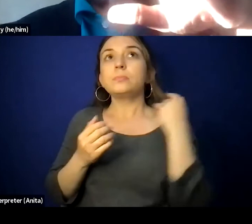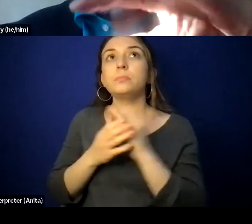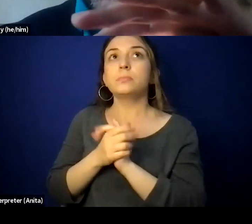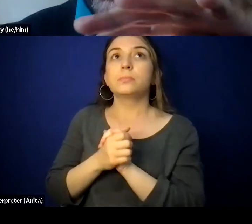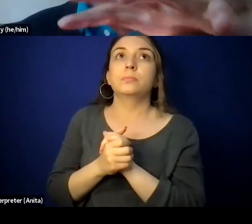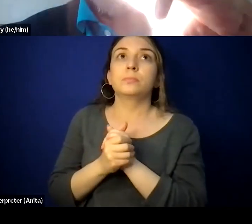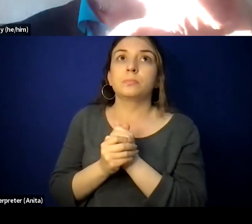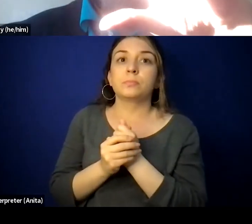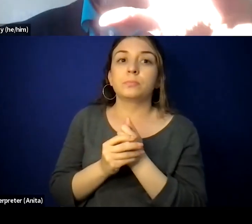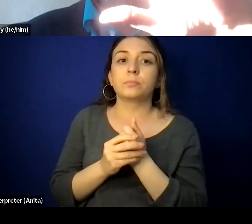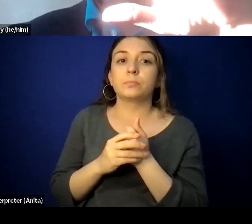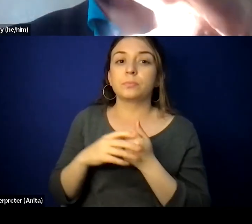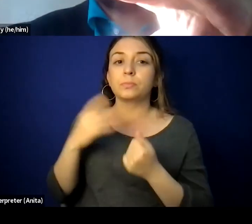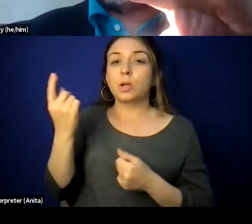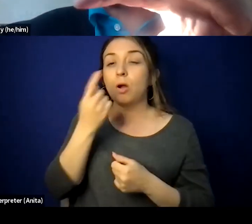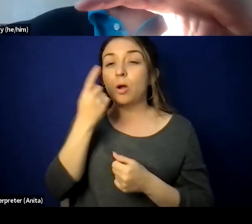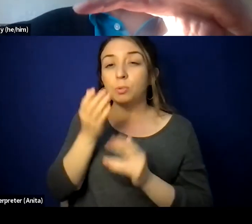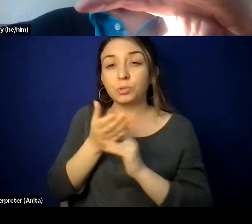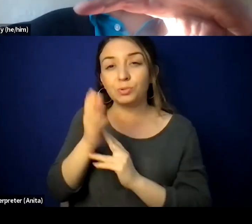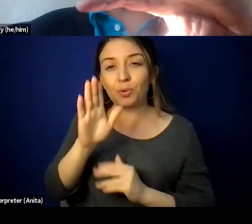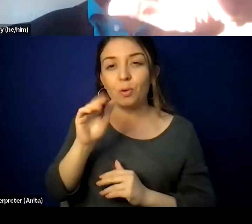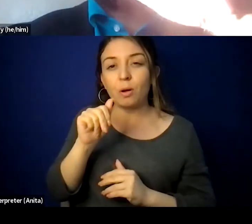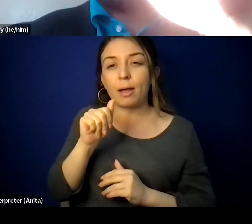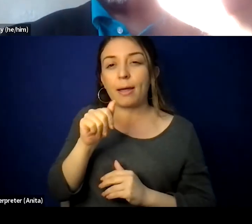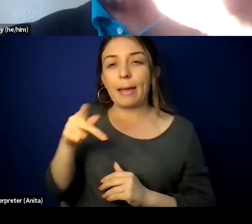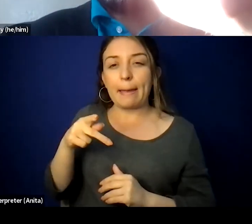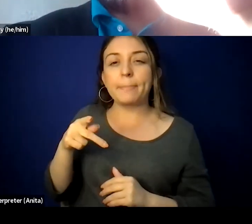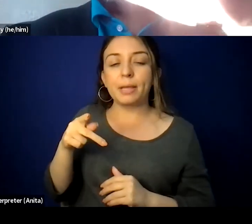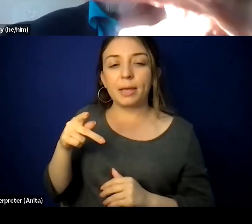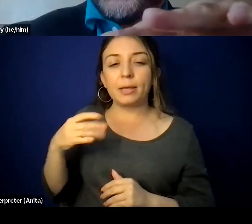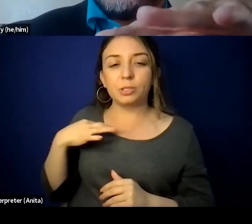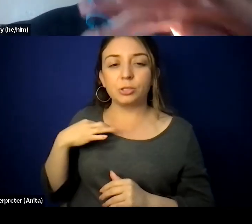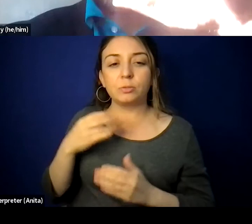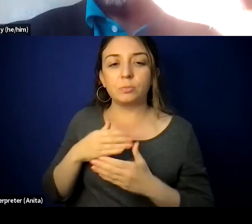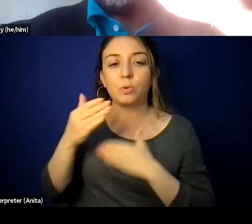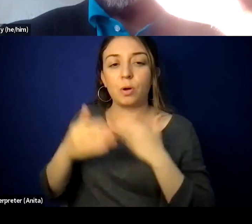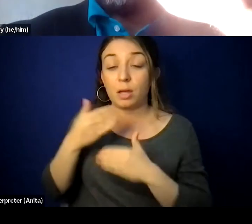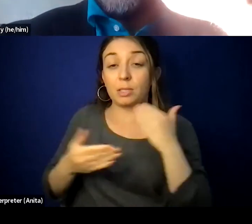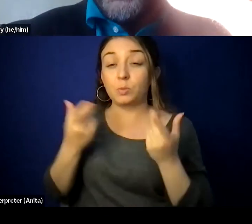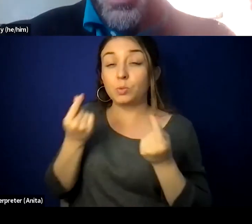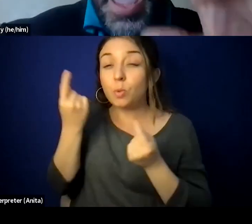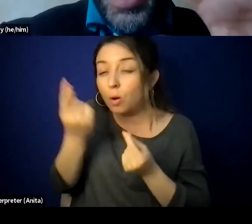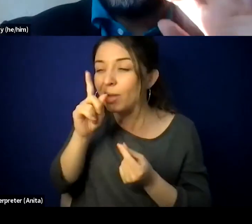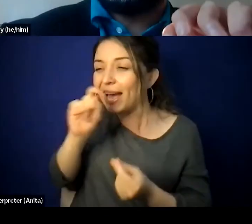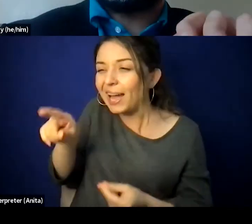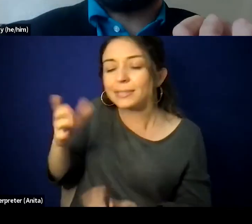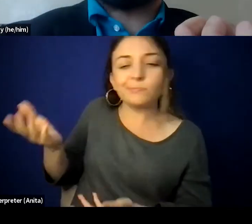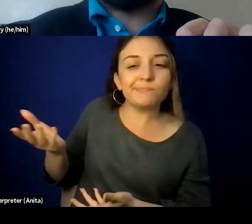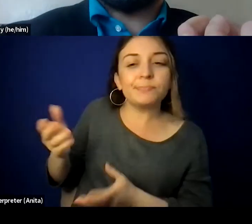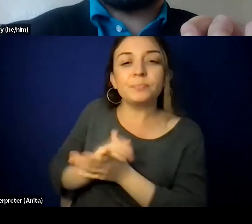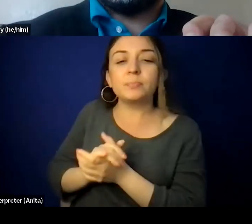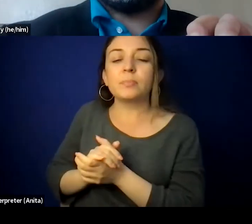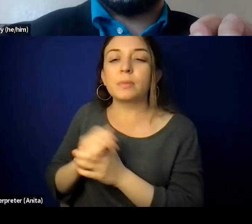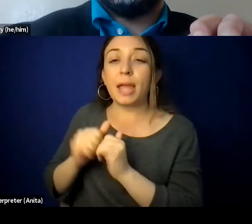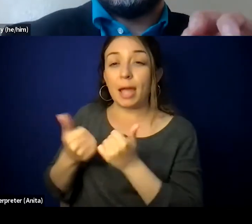your application processes and through WIS application processes, we ask, how difficult was